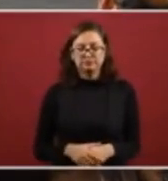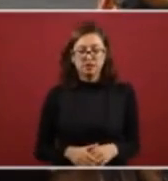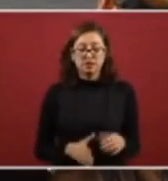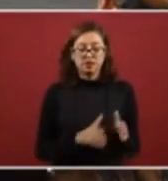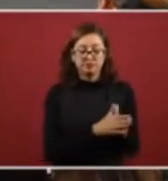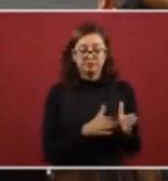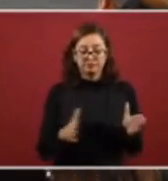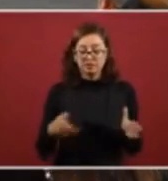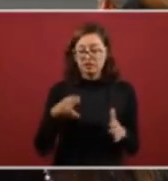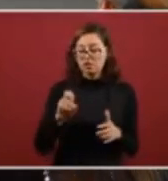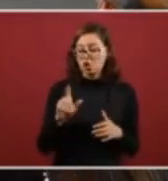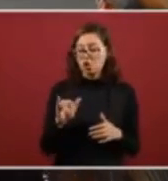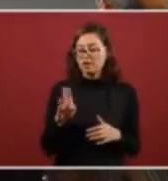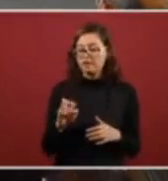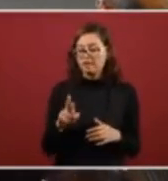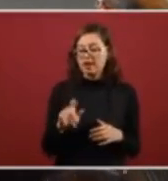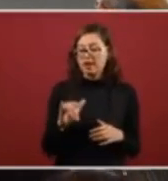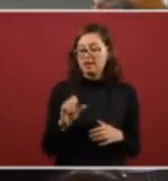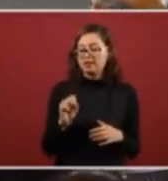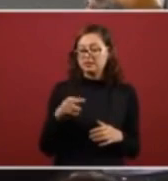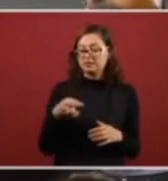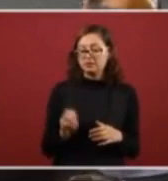the time of neoliberalism,